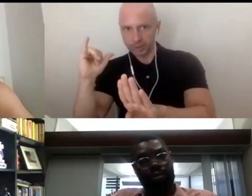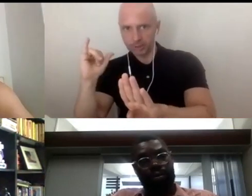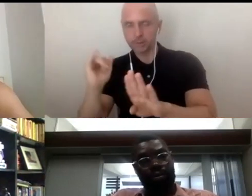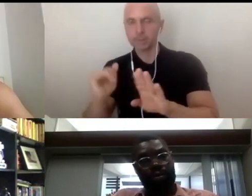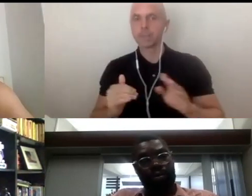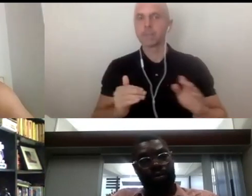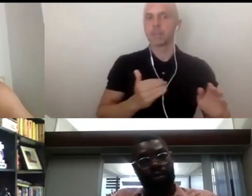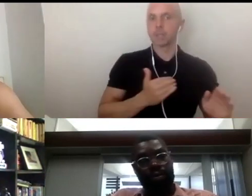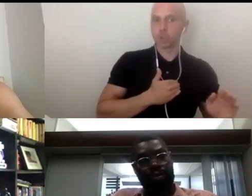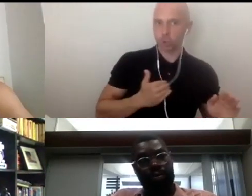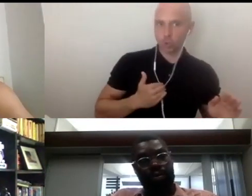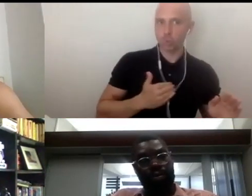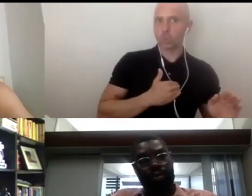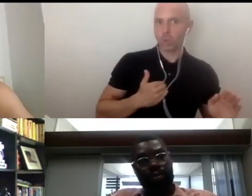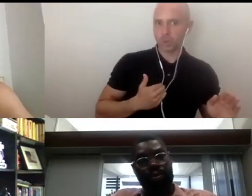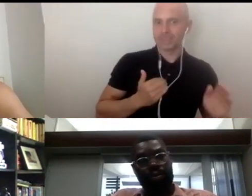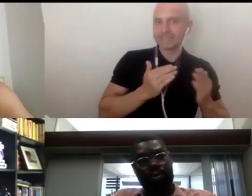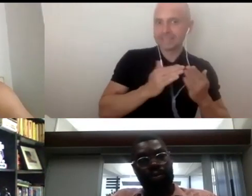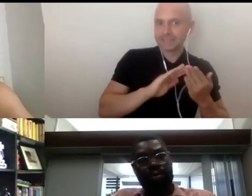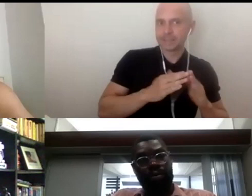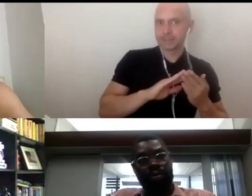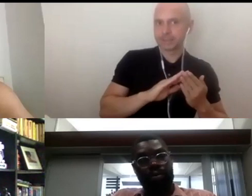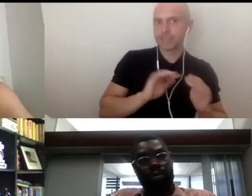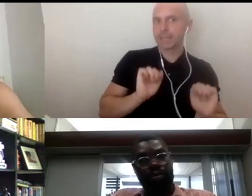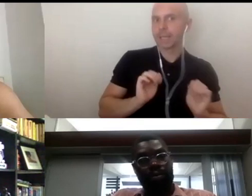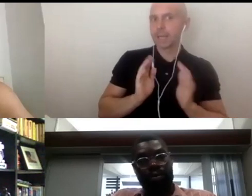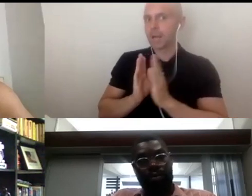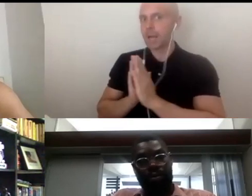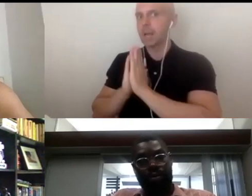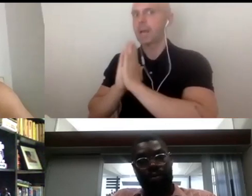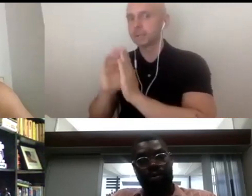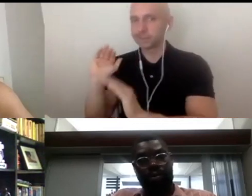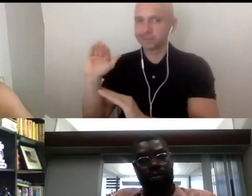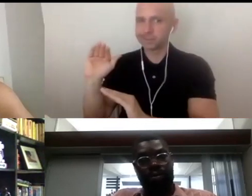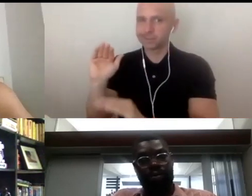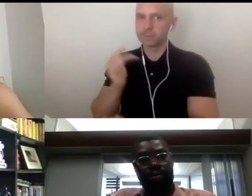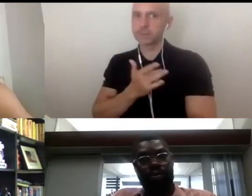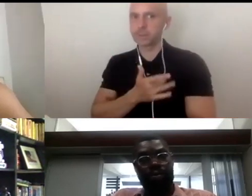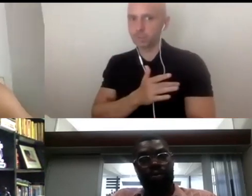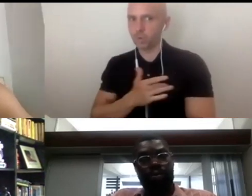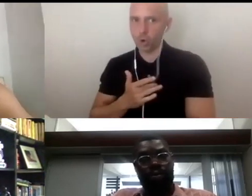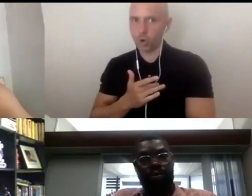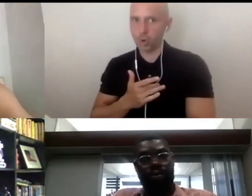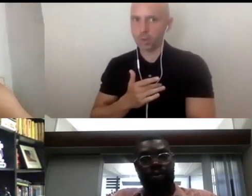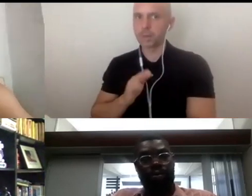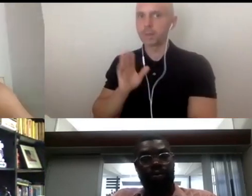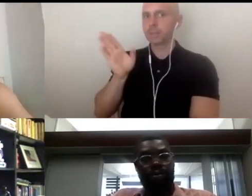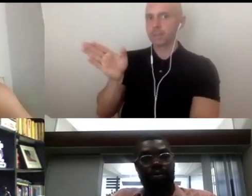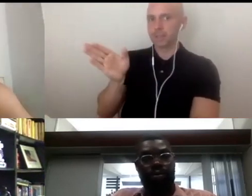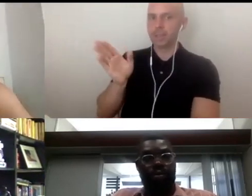can ask for additional conditions through the province. Now, unfortunately, that's going in the wrong direction from what you're looking